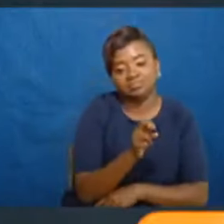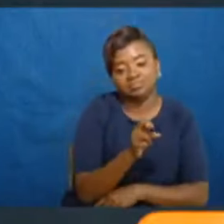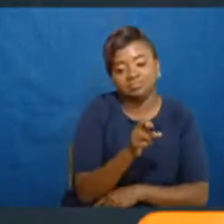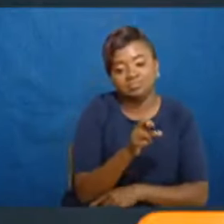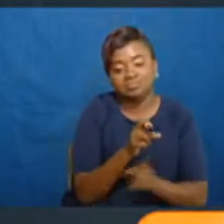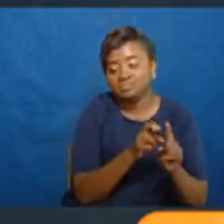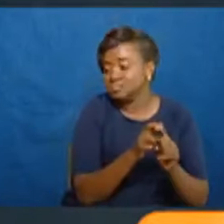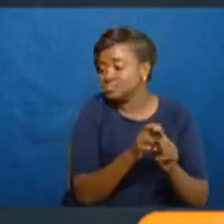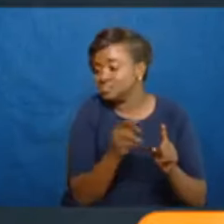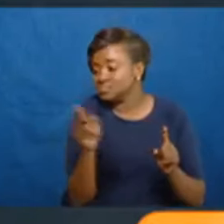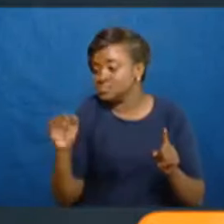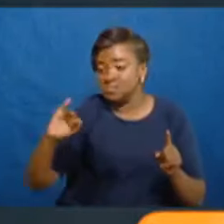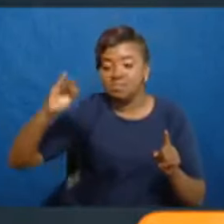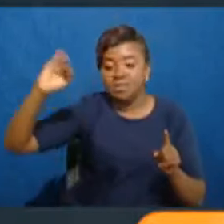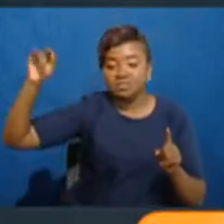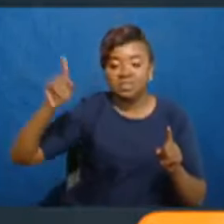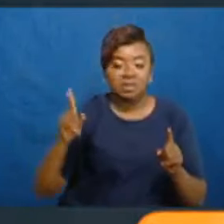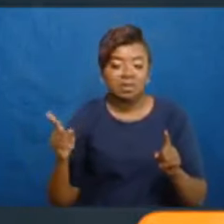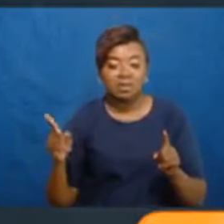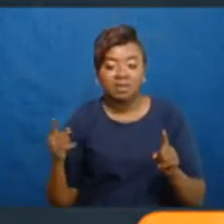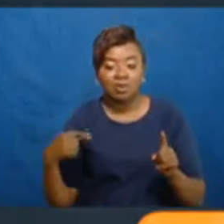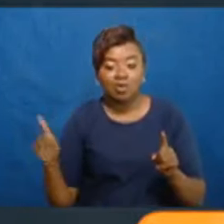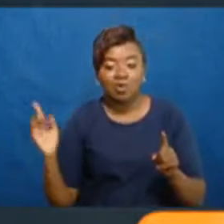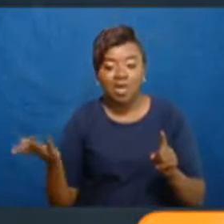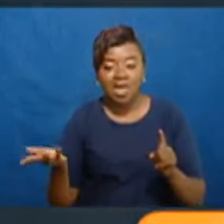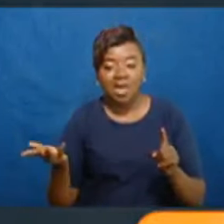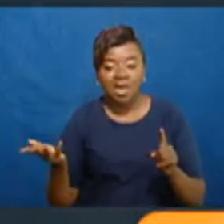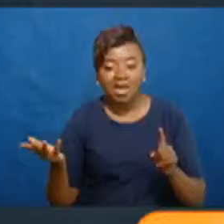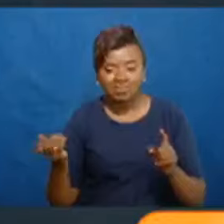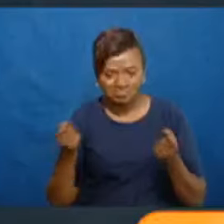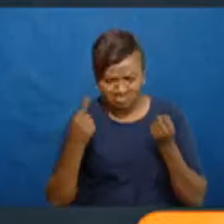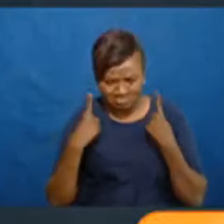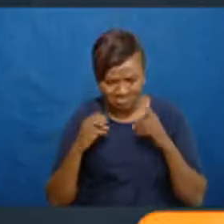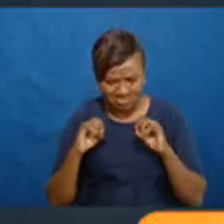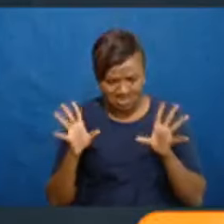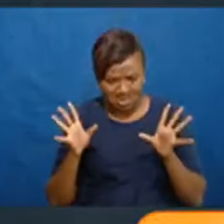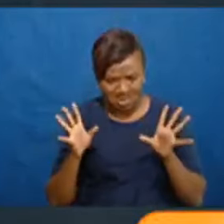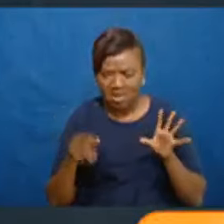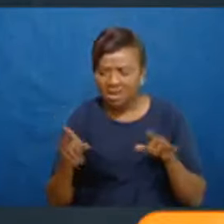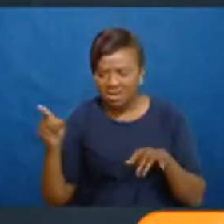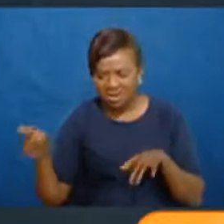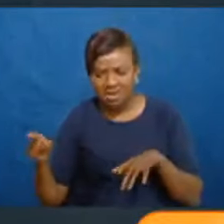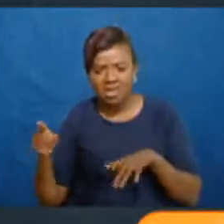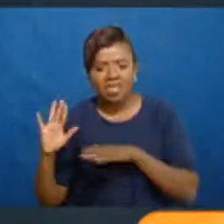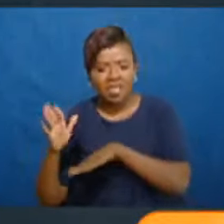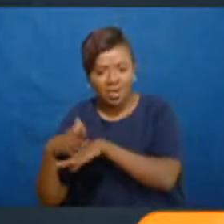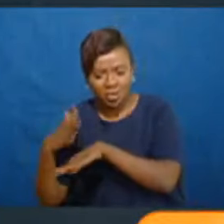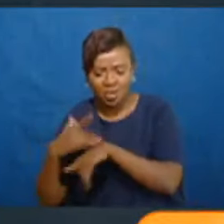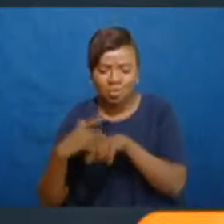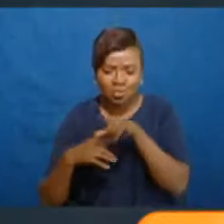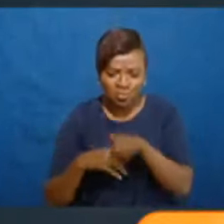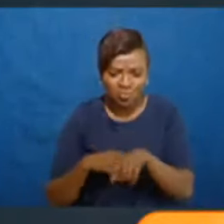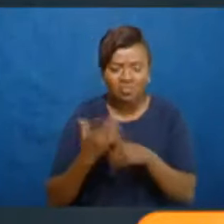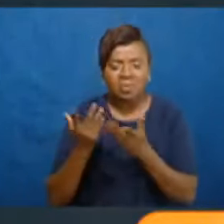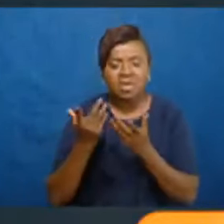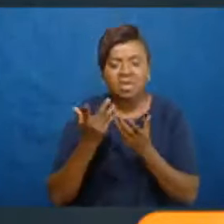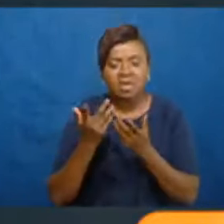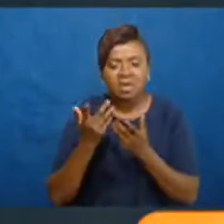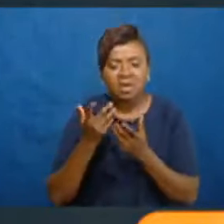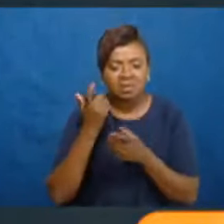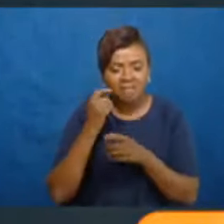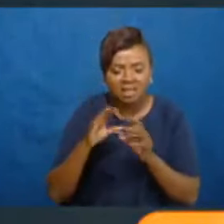the mountain is disadvantaged. That's the reality of our politics, right from independence. Whether you're talking